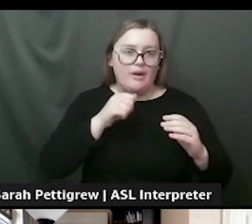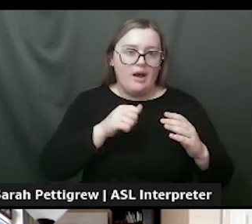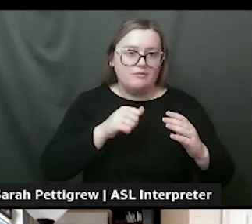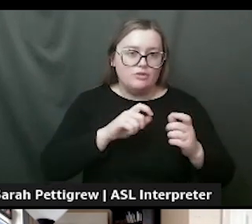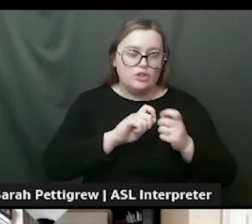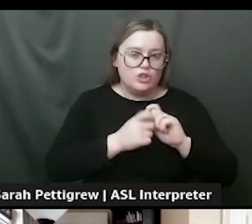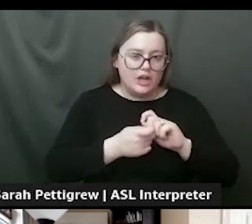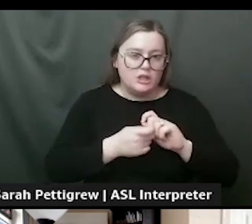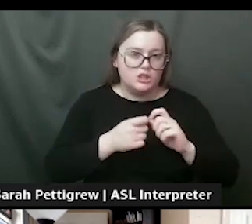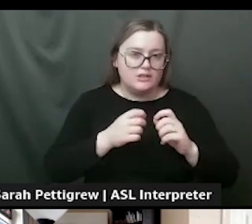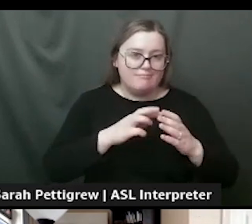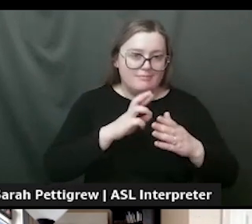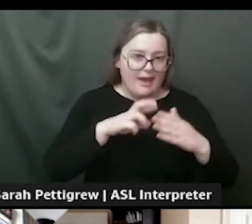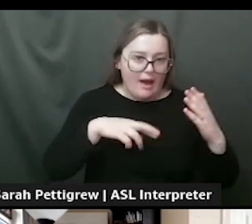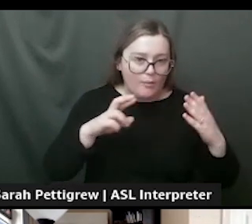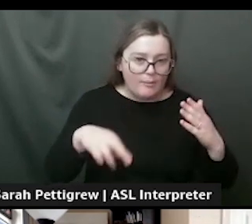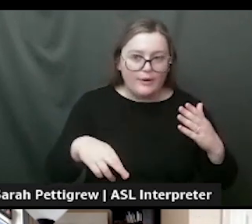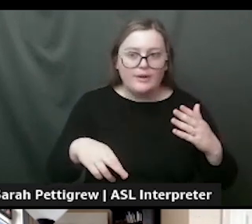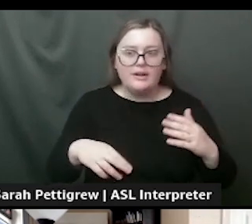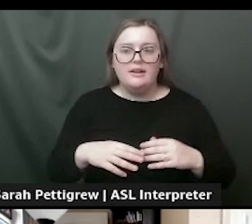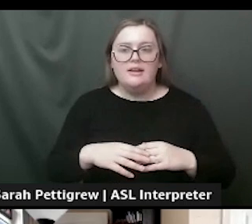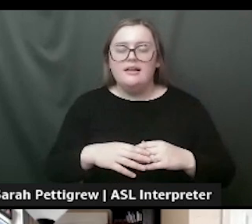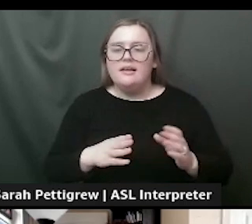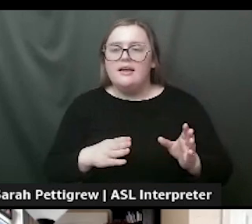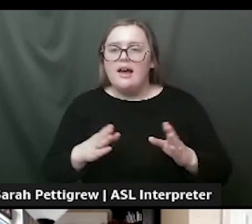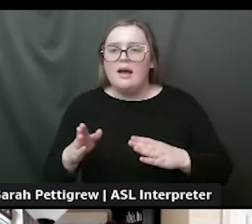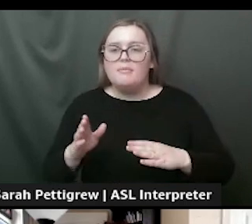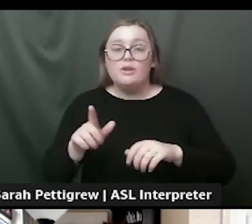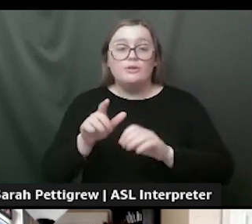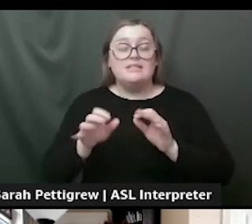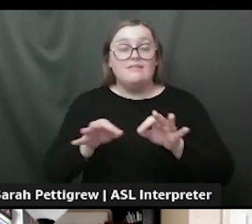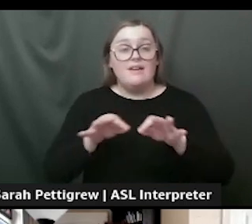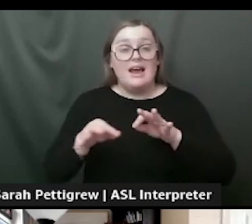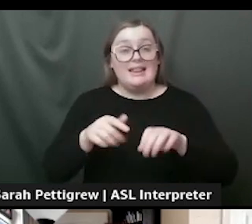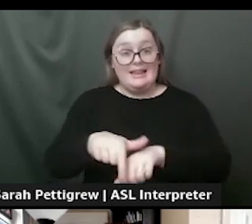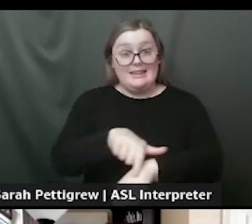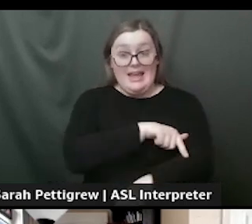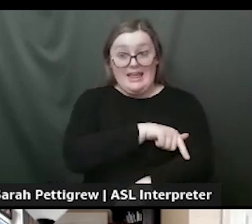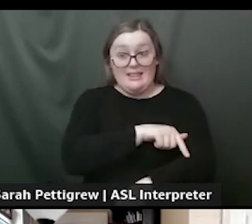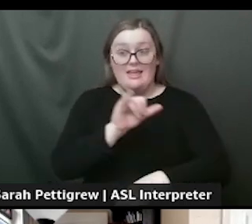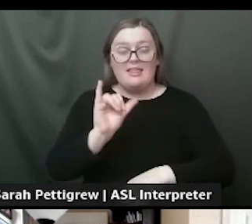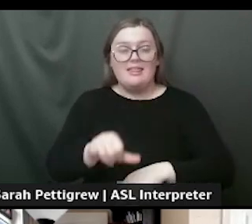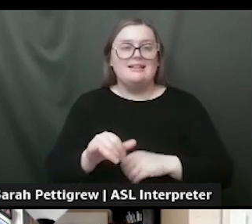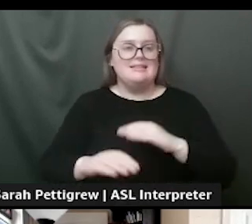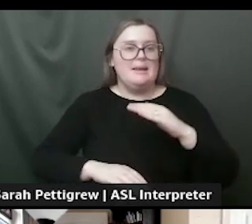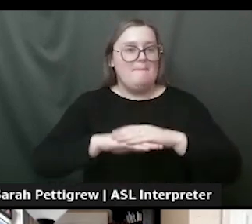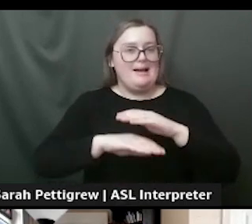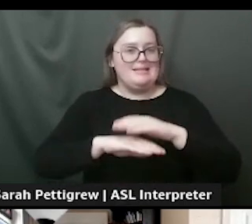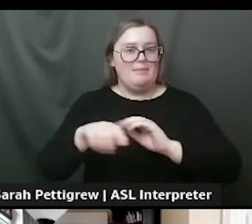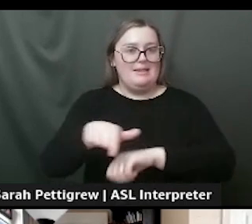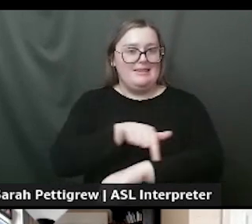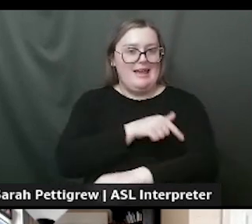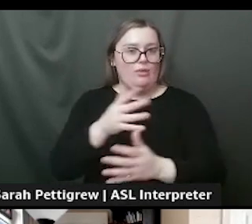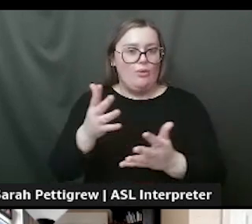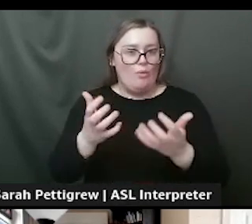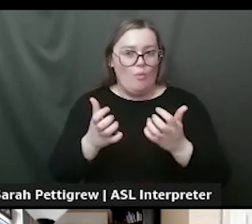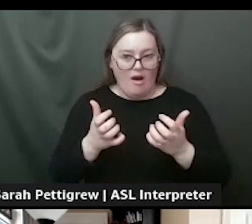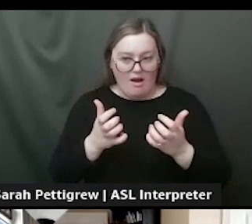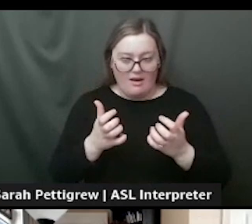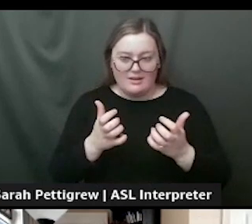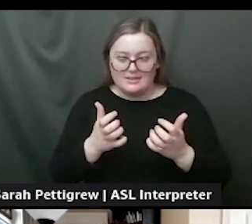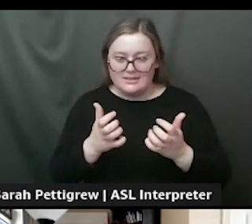different lengths. You define the length, which is the maximum length that you want to have for as